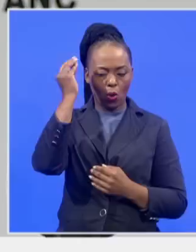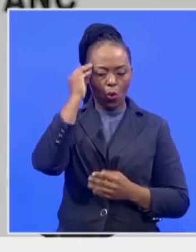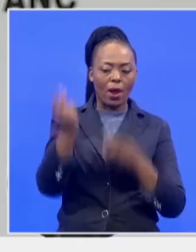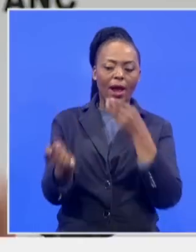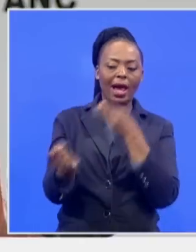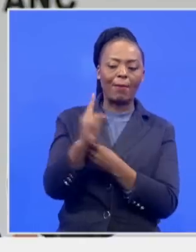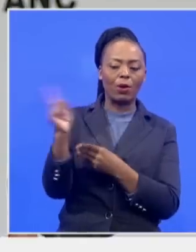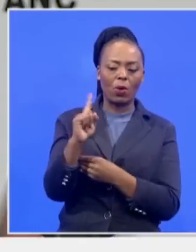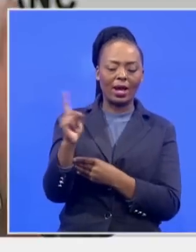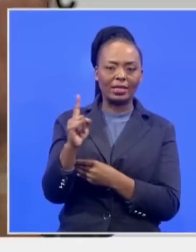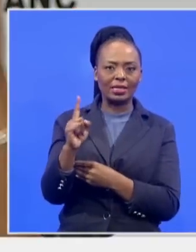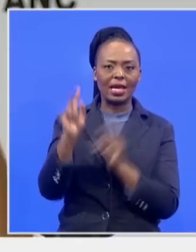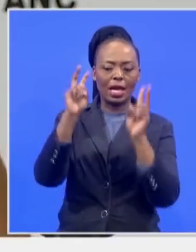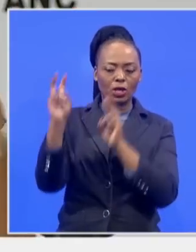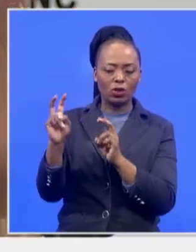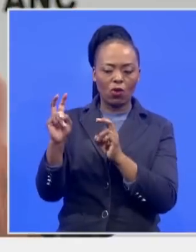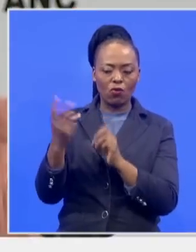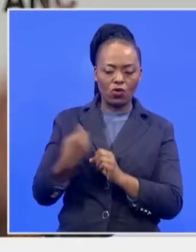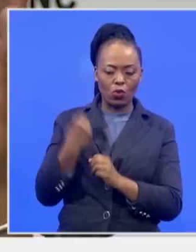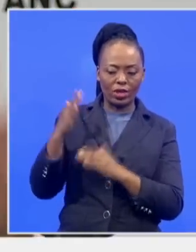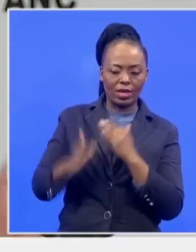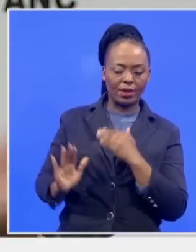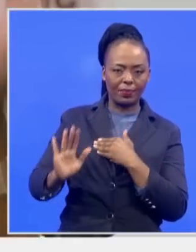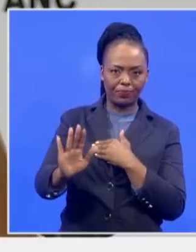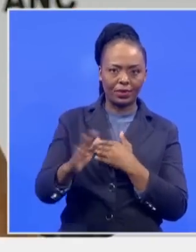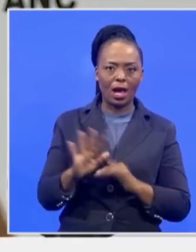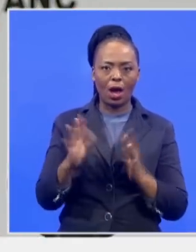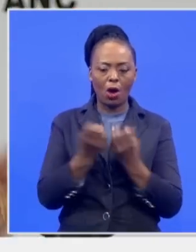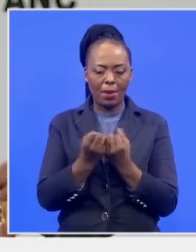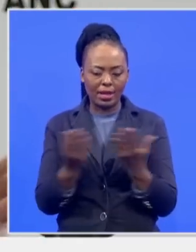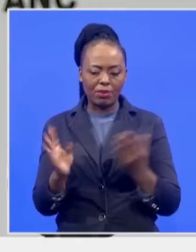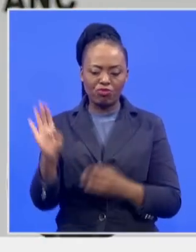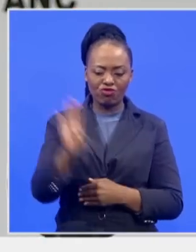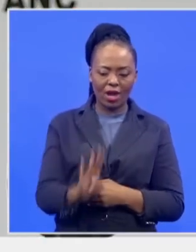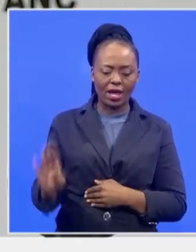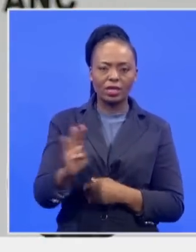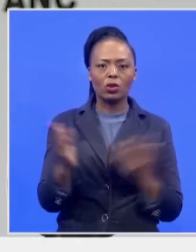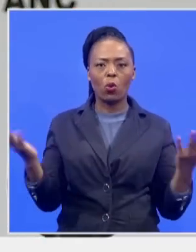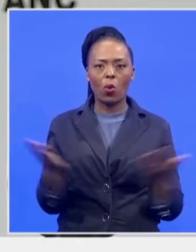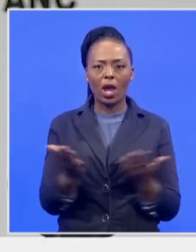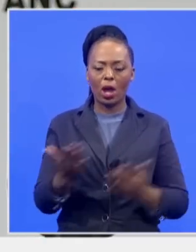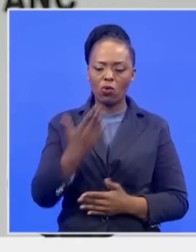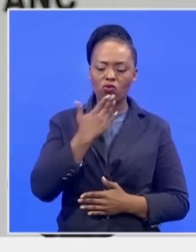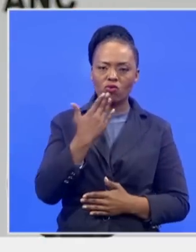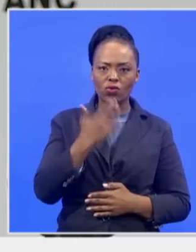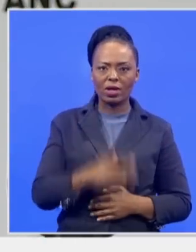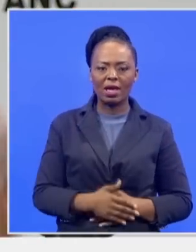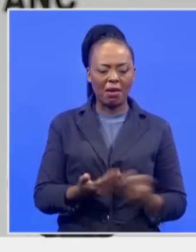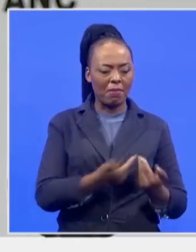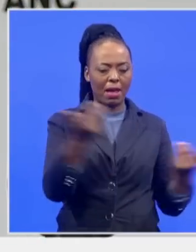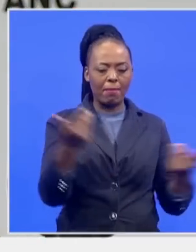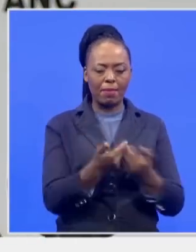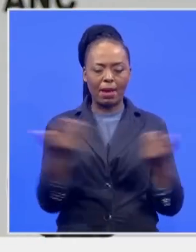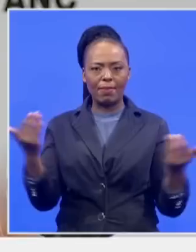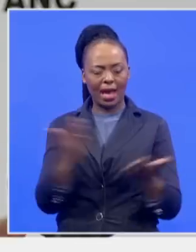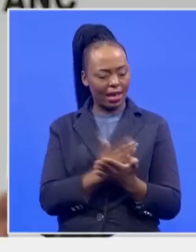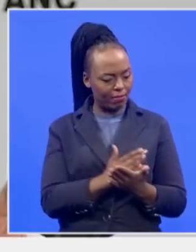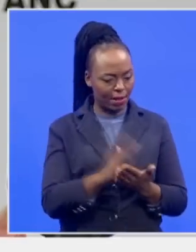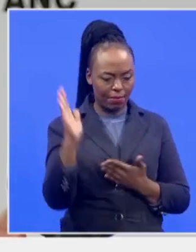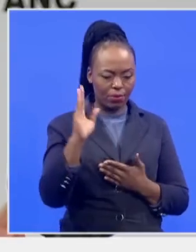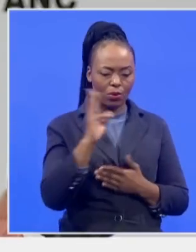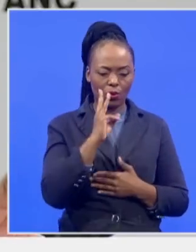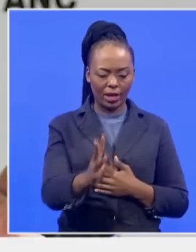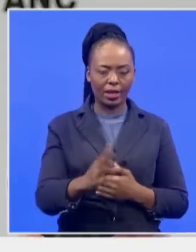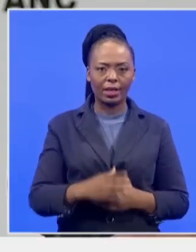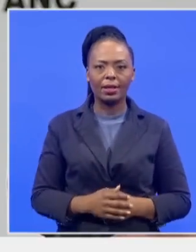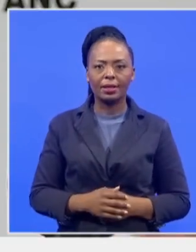League. How many branches have been launched, where, by who. Parallels will be disbanded. And then we will